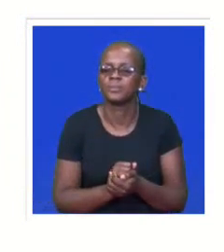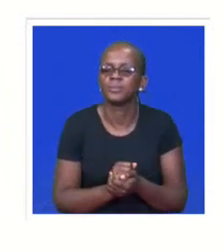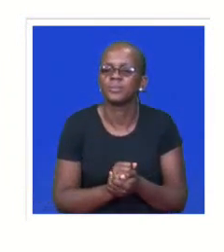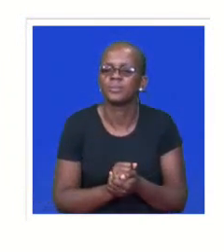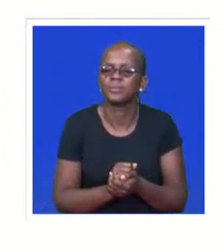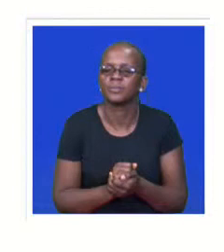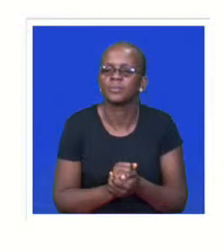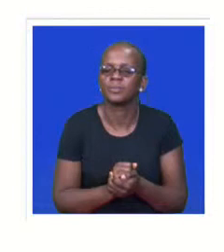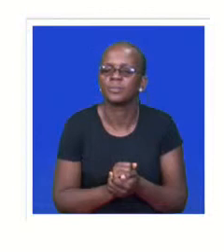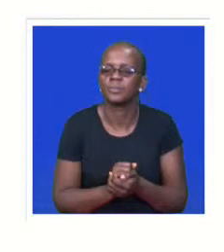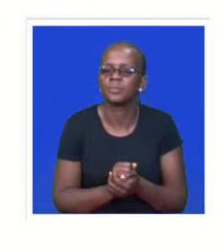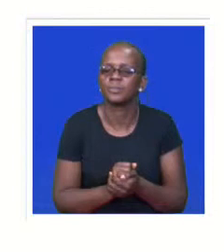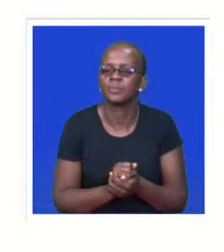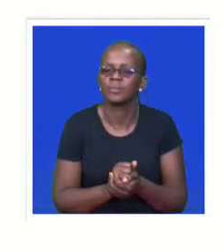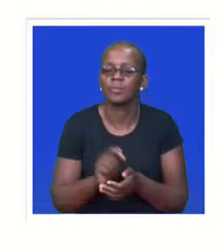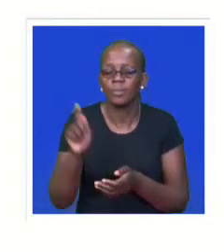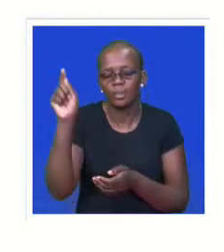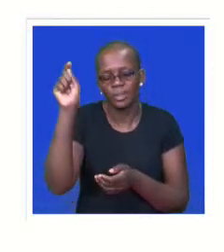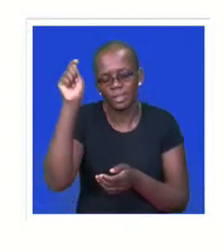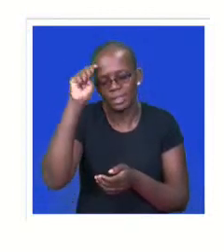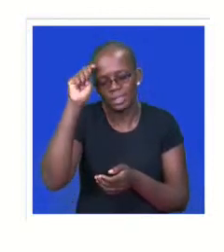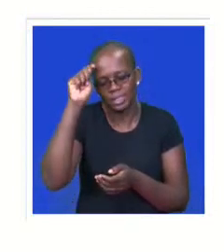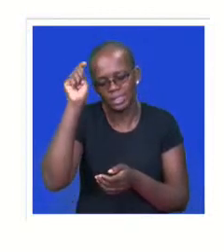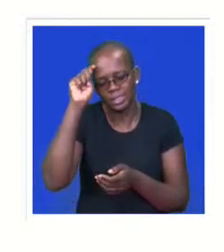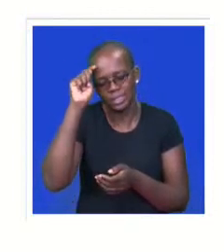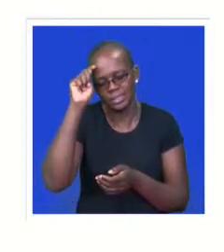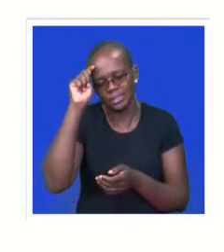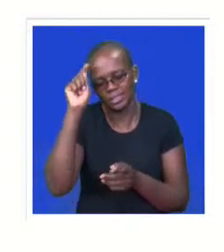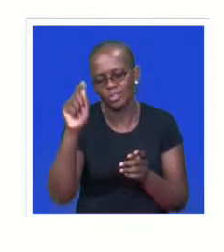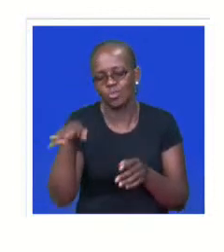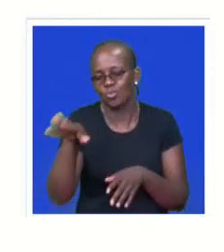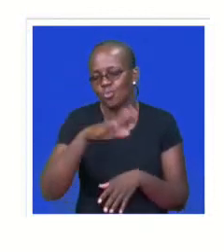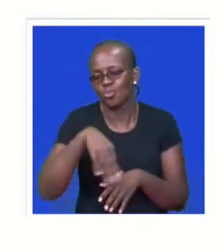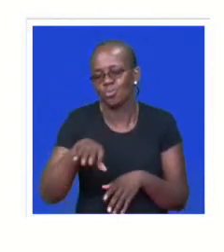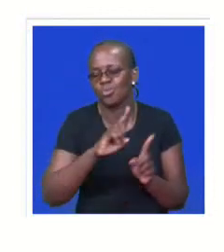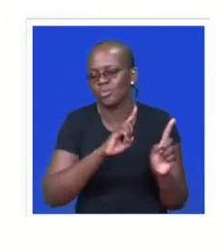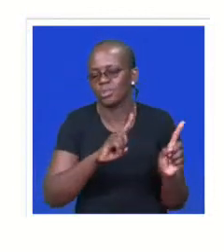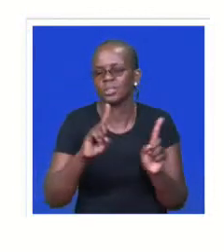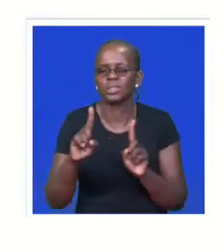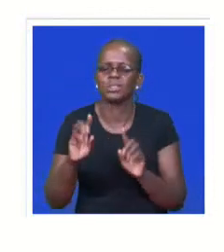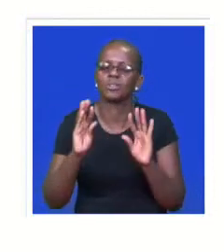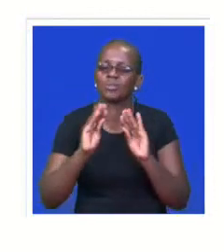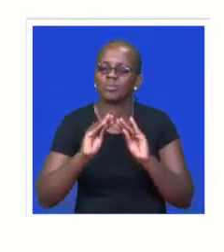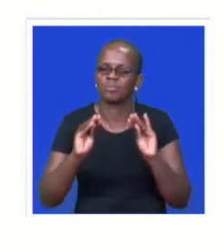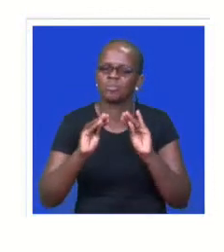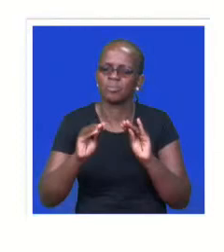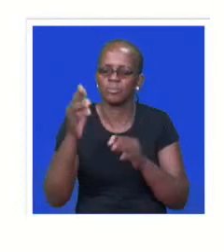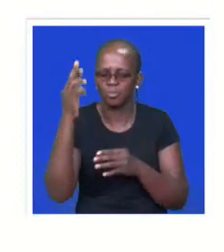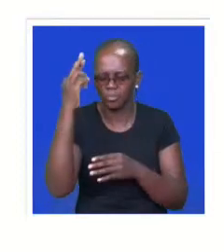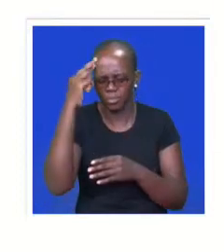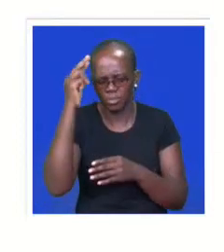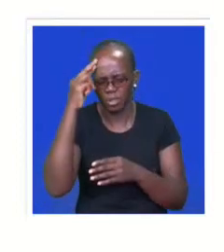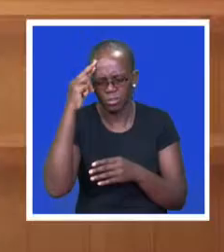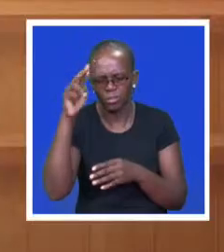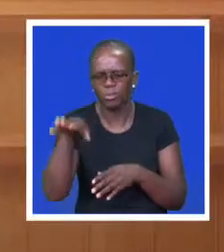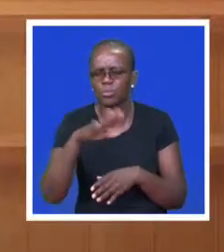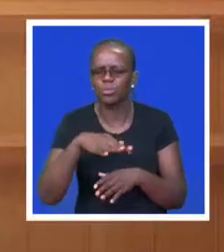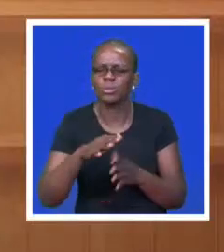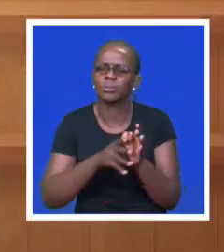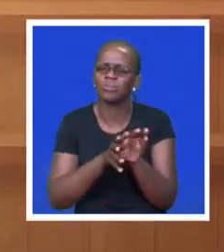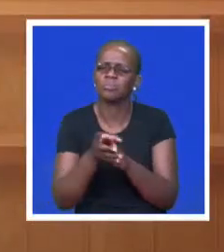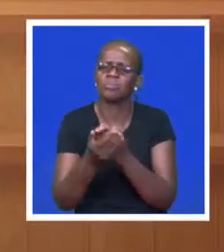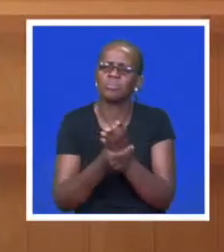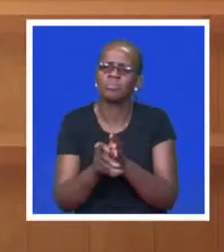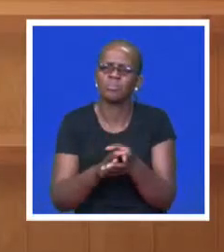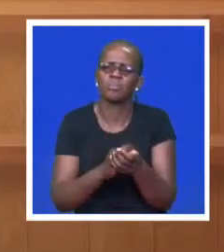I think that's all from me, dear Lena. Remember to wash your hands with running water or to